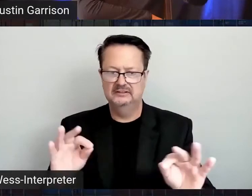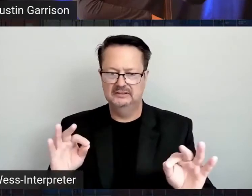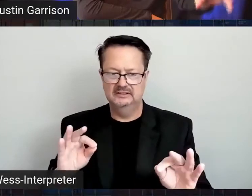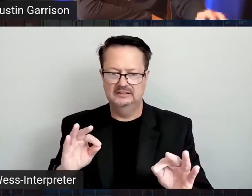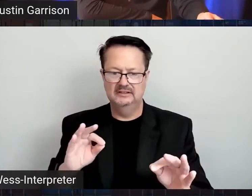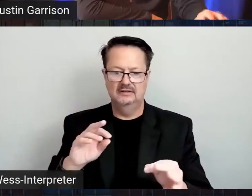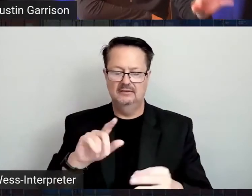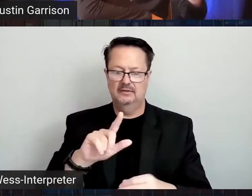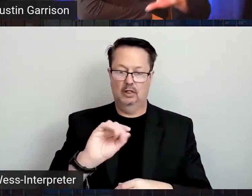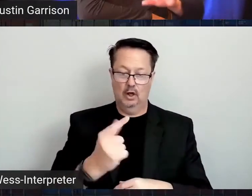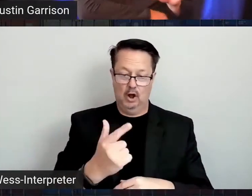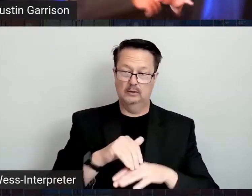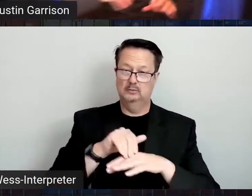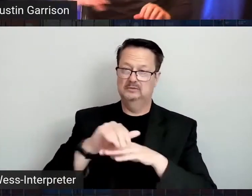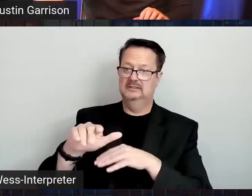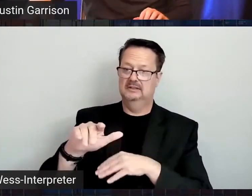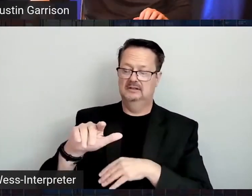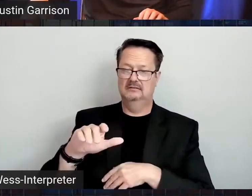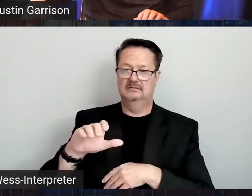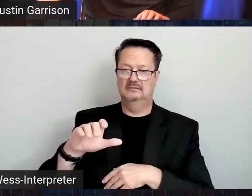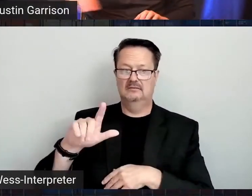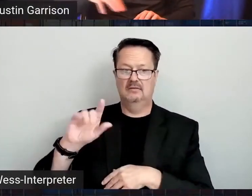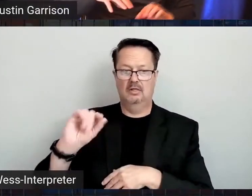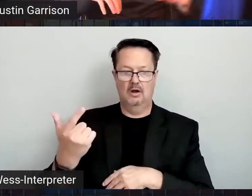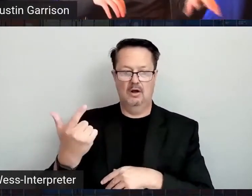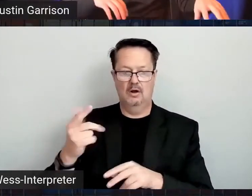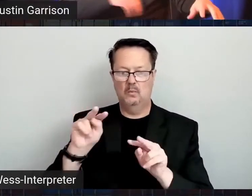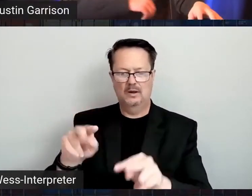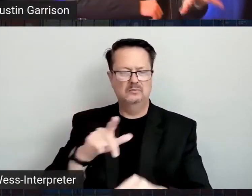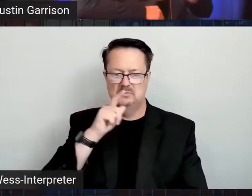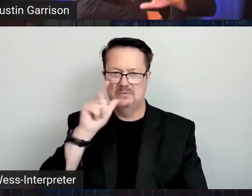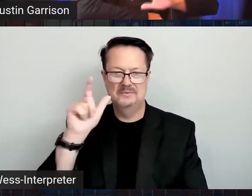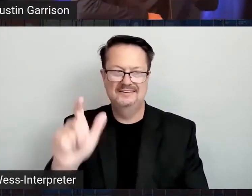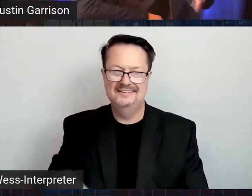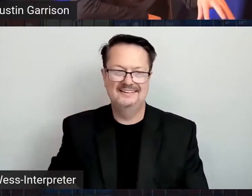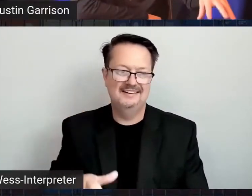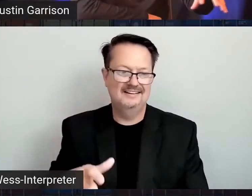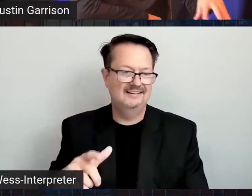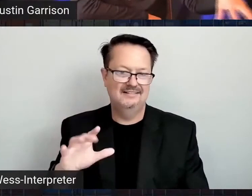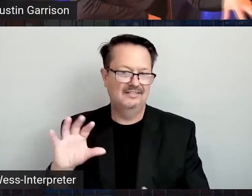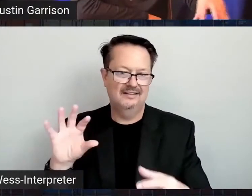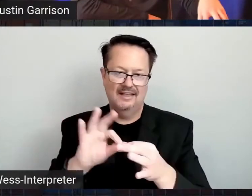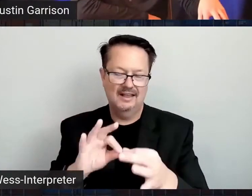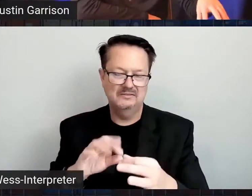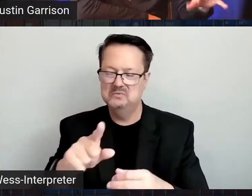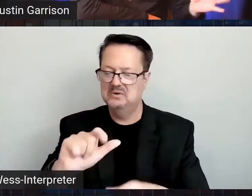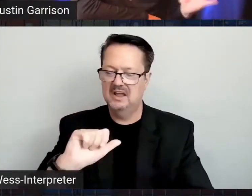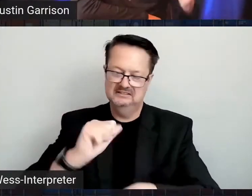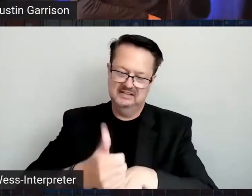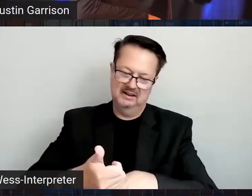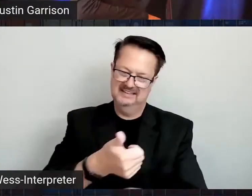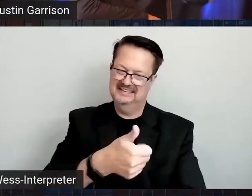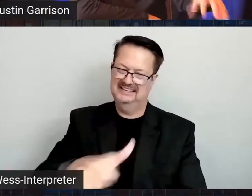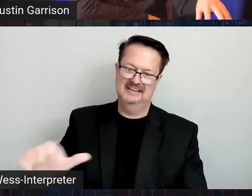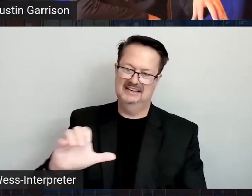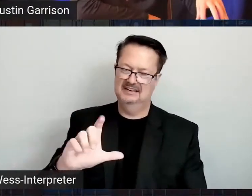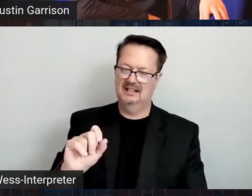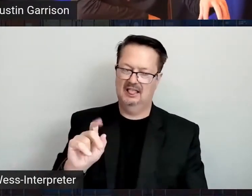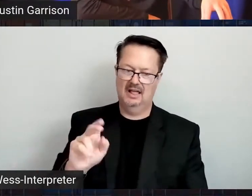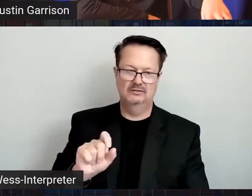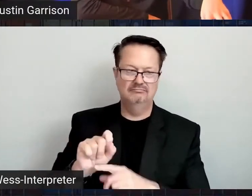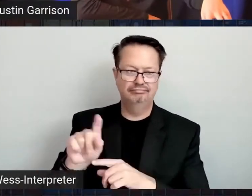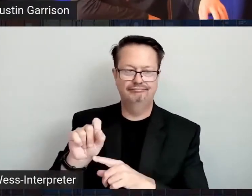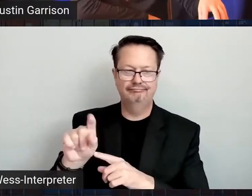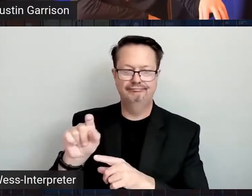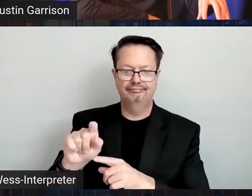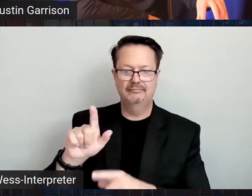logs to CloudWatch. That's not something that you need the connector for. That's not something that you can set that up in any cluster that is still just sending those logs. As long as you